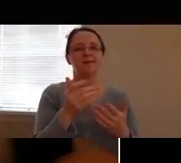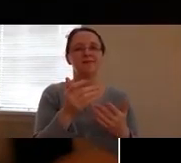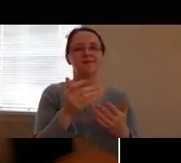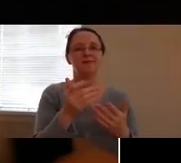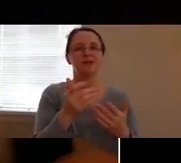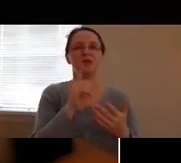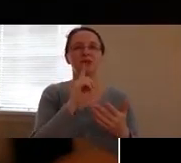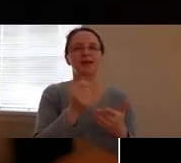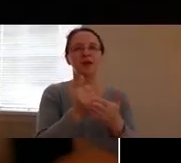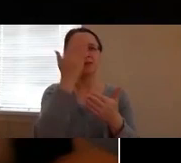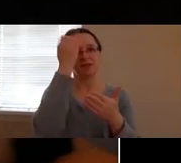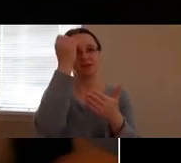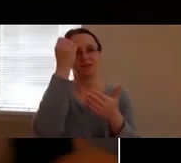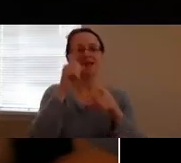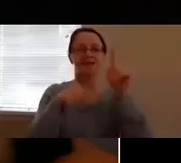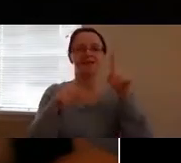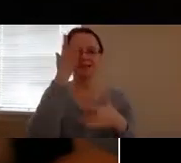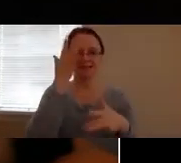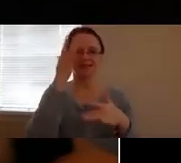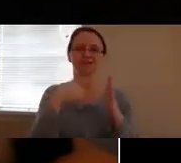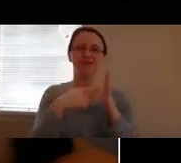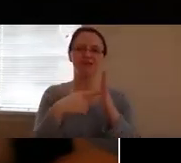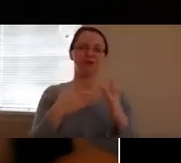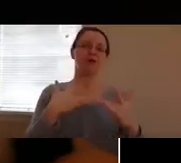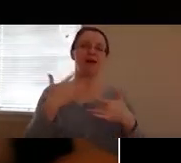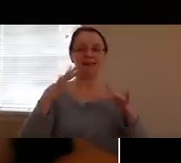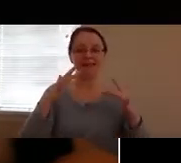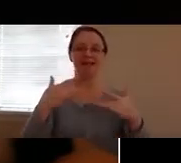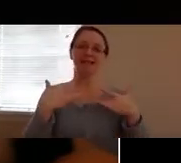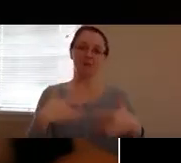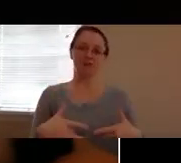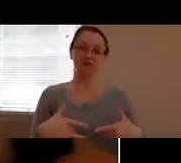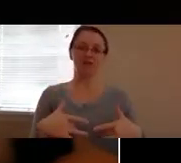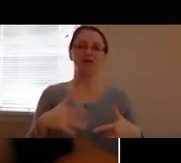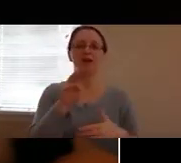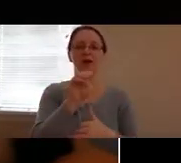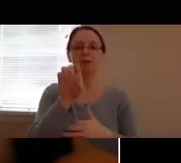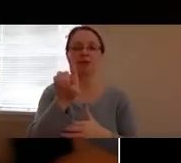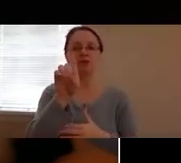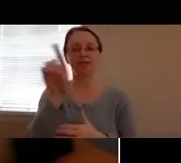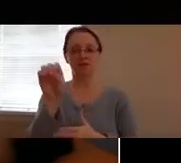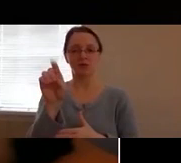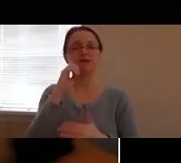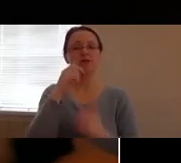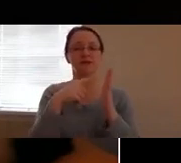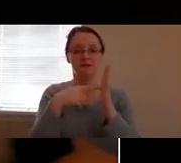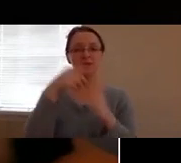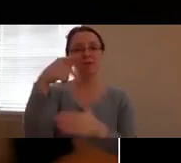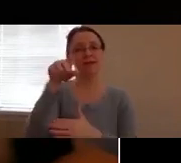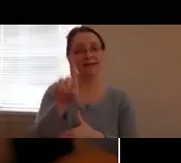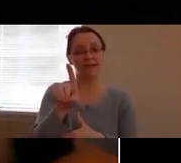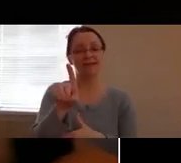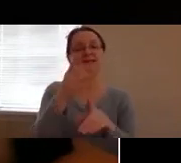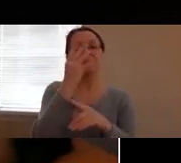diseases. Including, for example, anxiety and depression and mood disorder. We know in Parkinson, for example, sleep